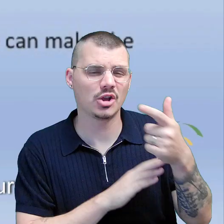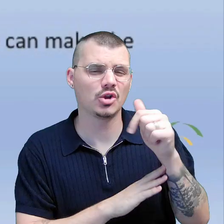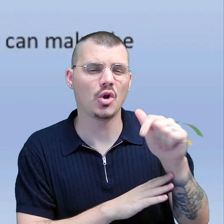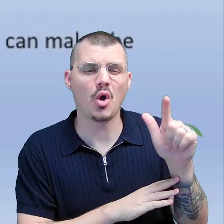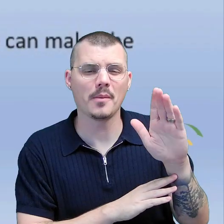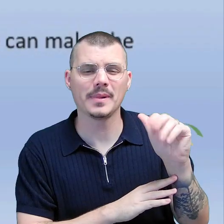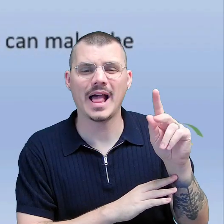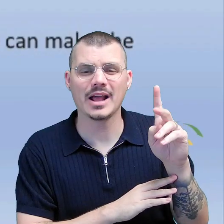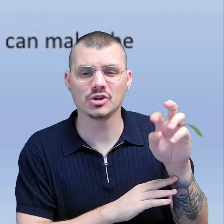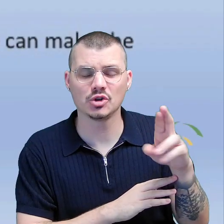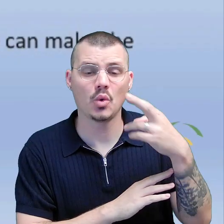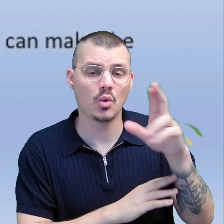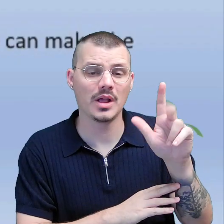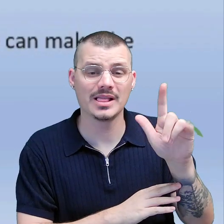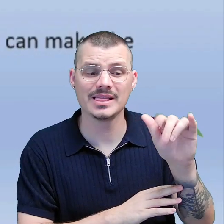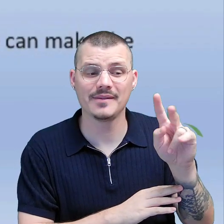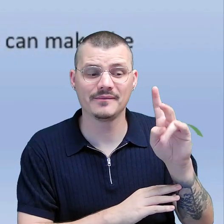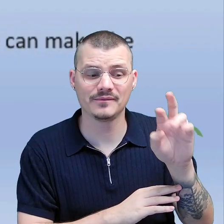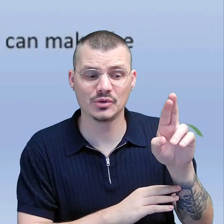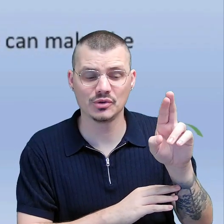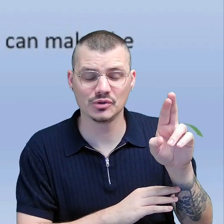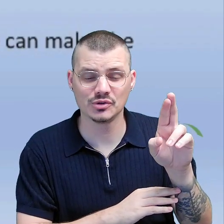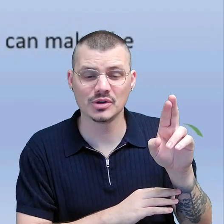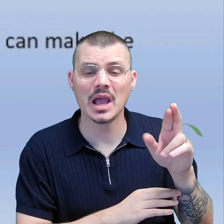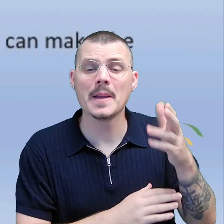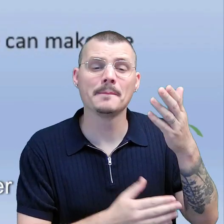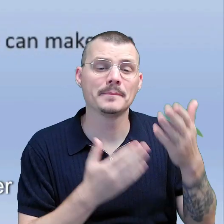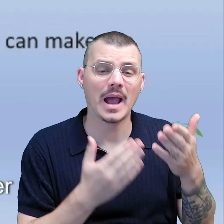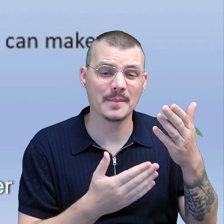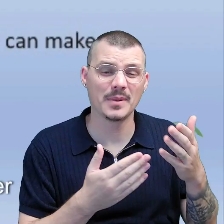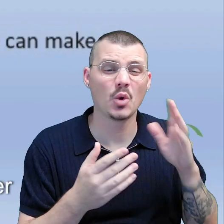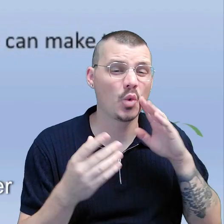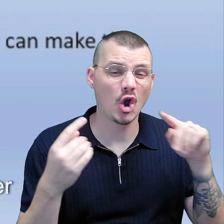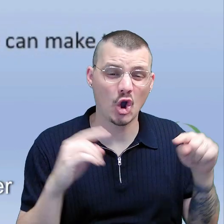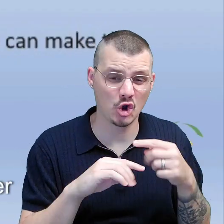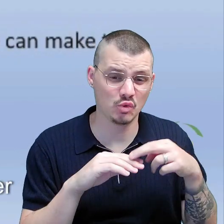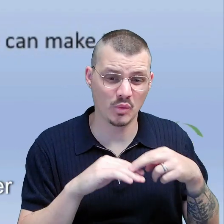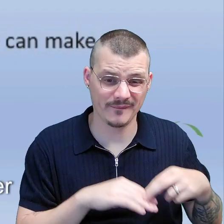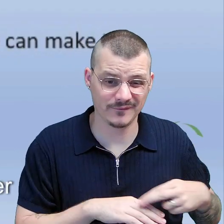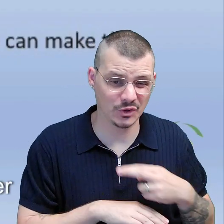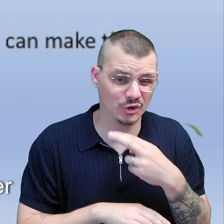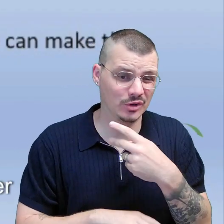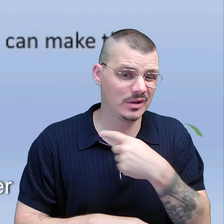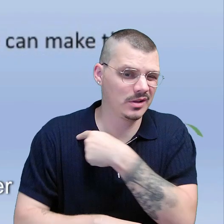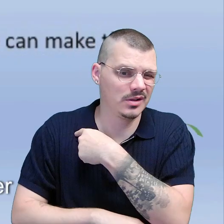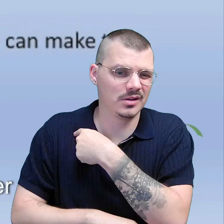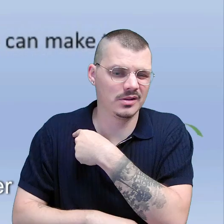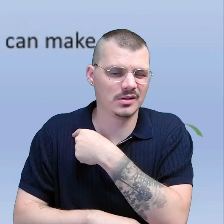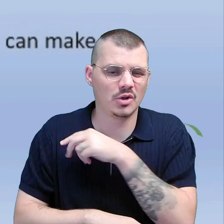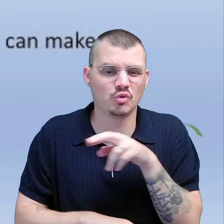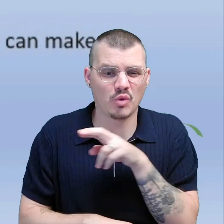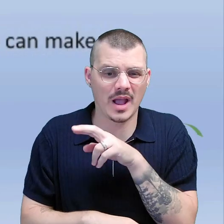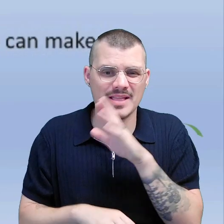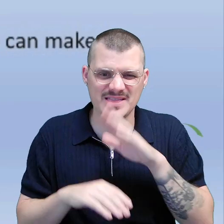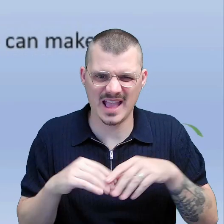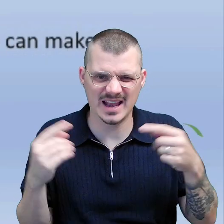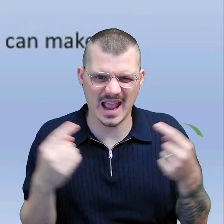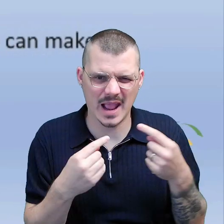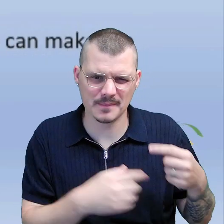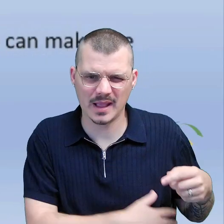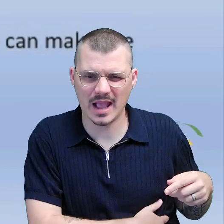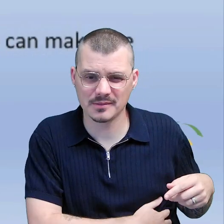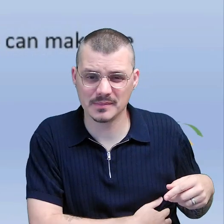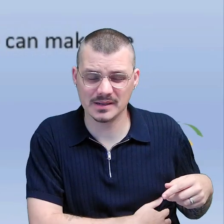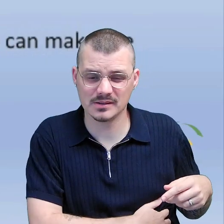in your gallbladder or your liver, it might hurt more in your right shoulder than